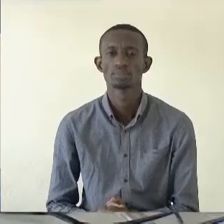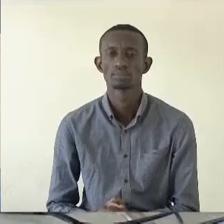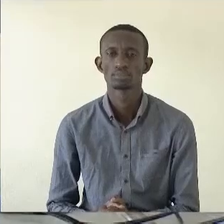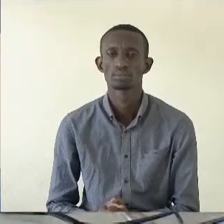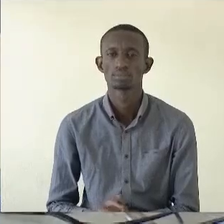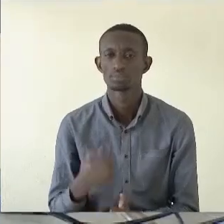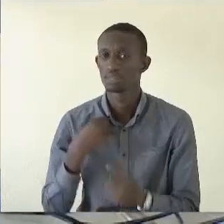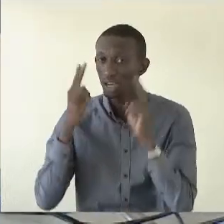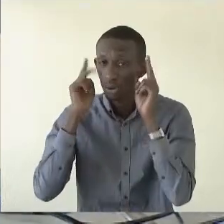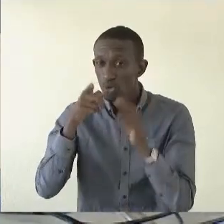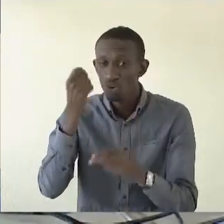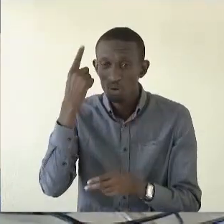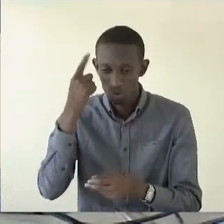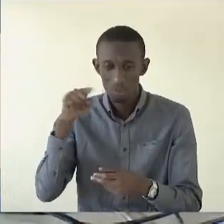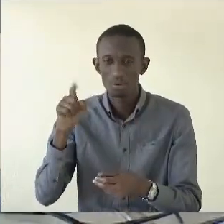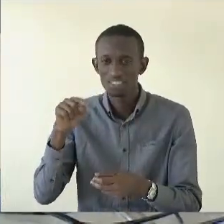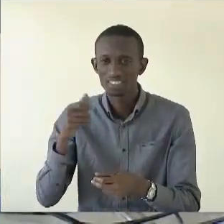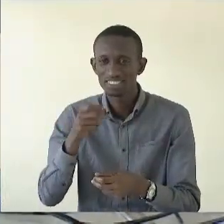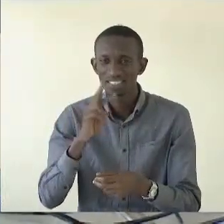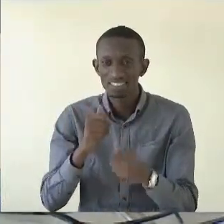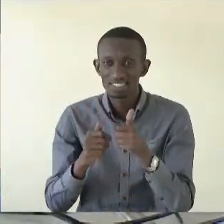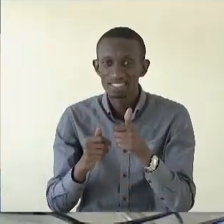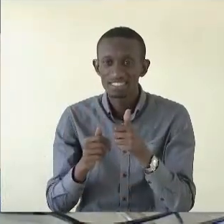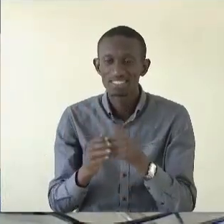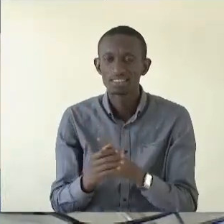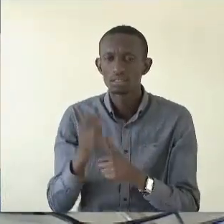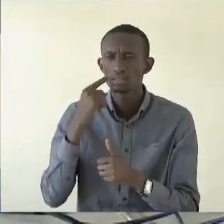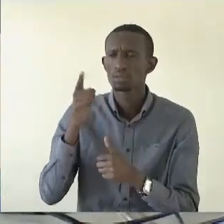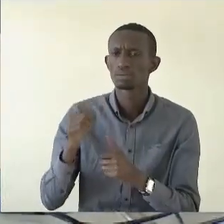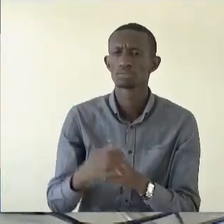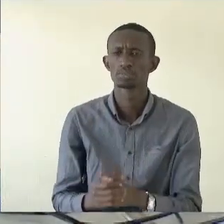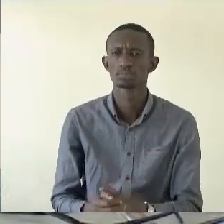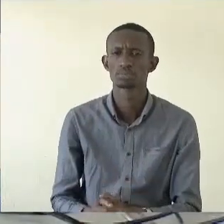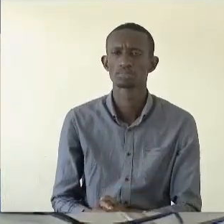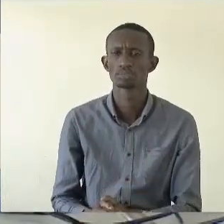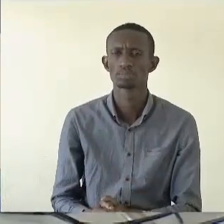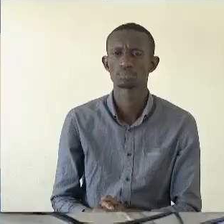I hope you have got the answer already. So this looks like this.